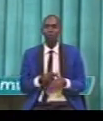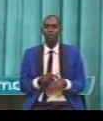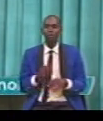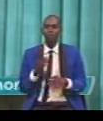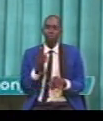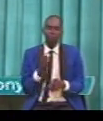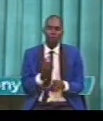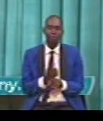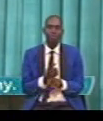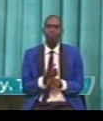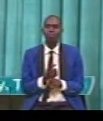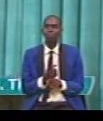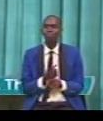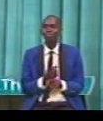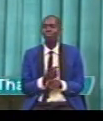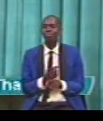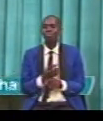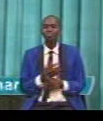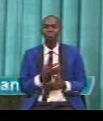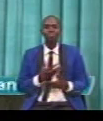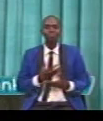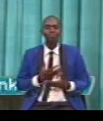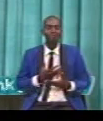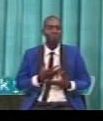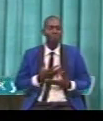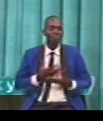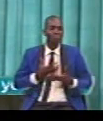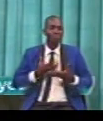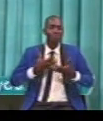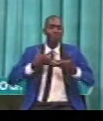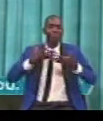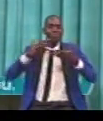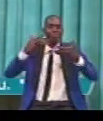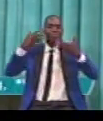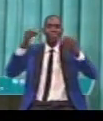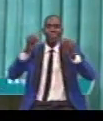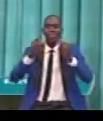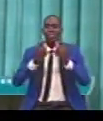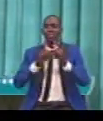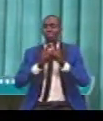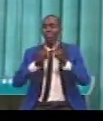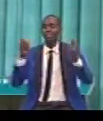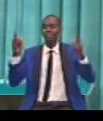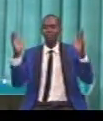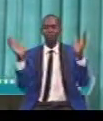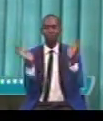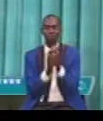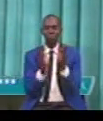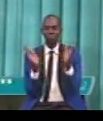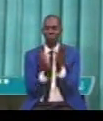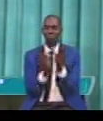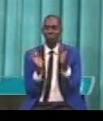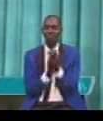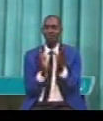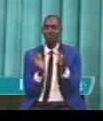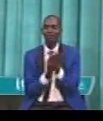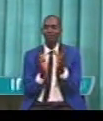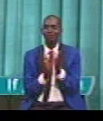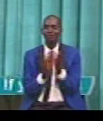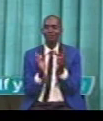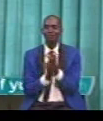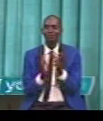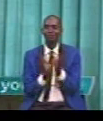the biggest, loudest, strongest, highest clap offering you can give to the Lord for this program.